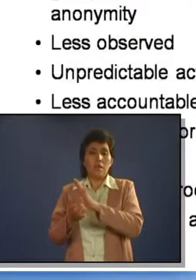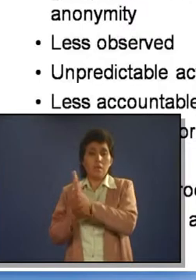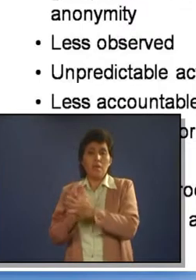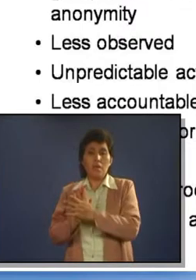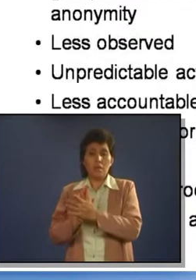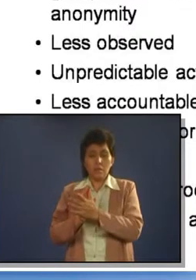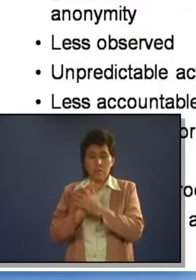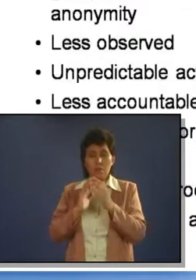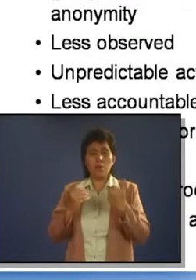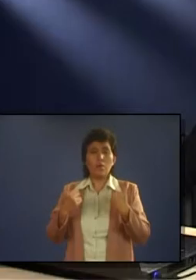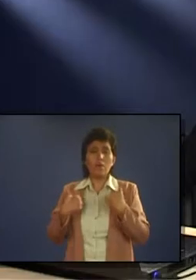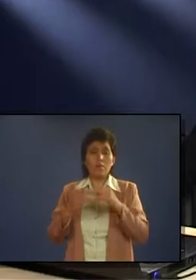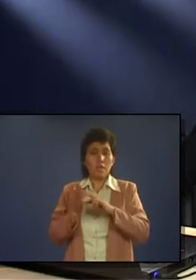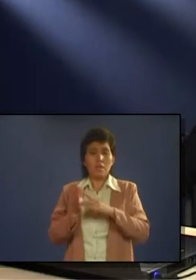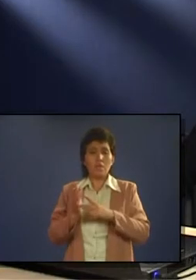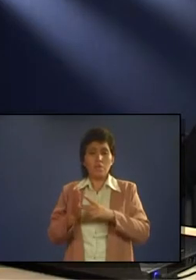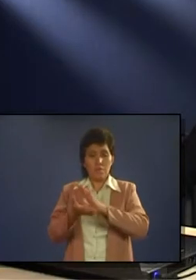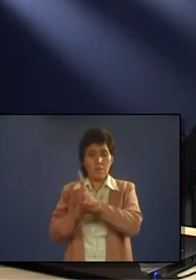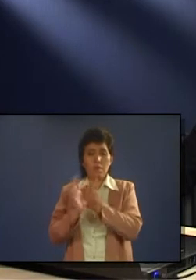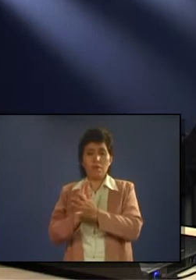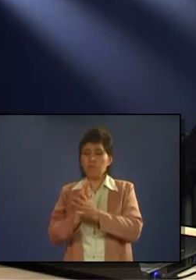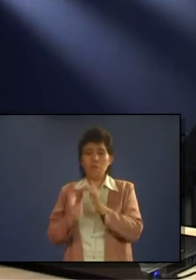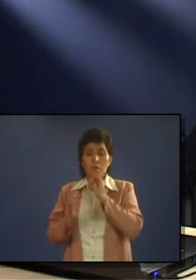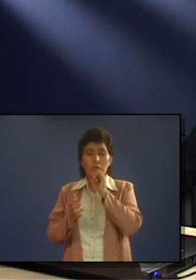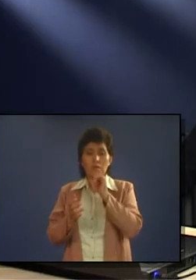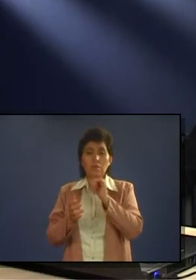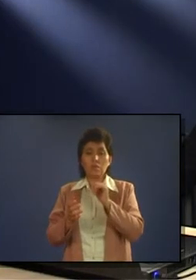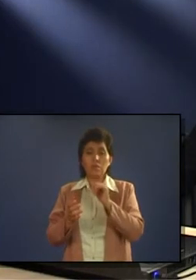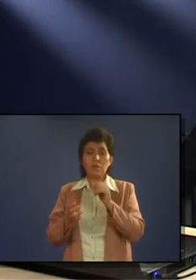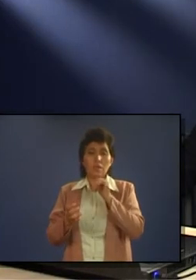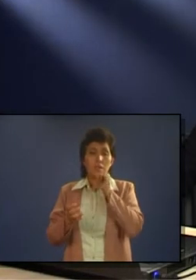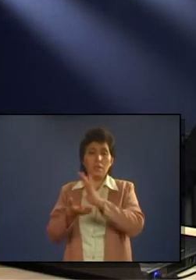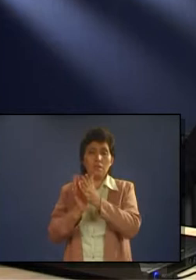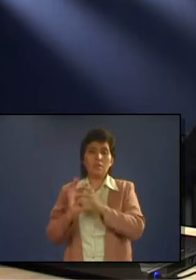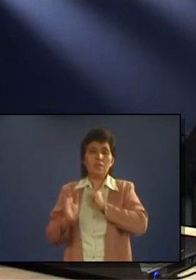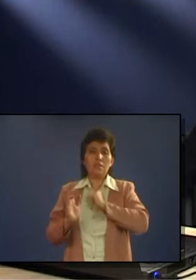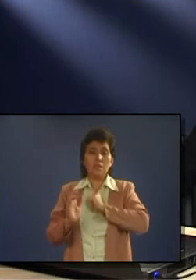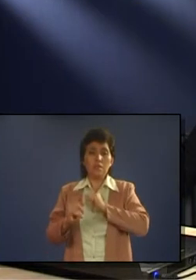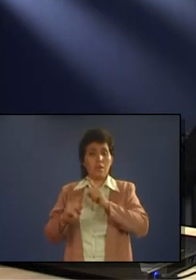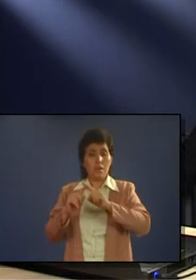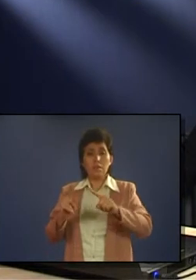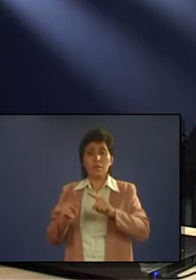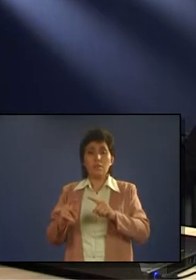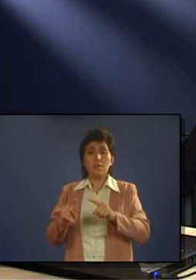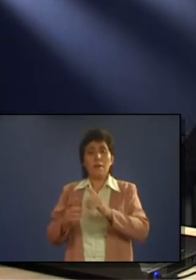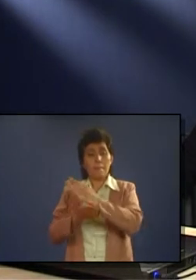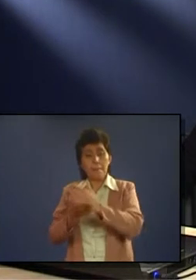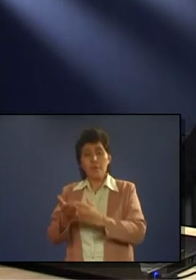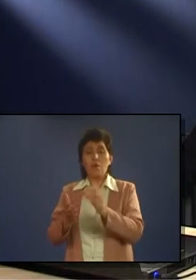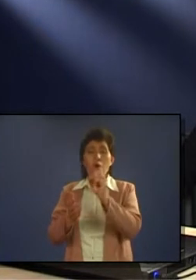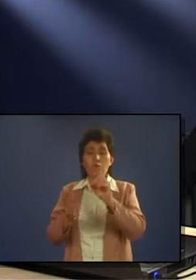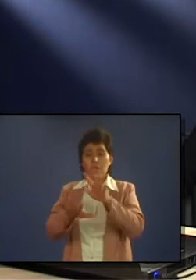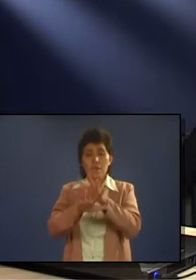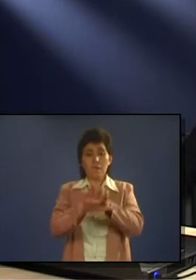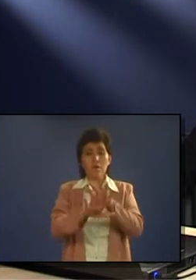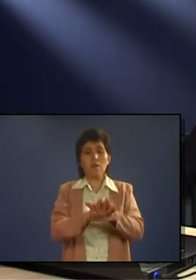and anonymity. Meaning that you become not yourself, okay? You become not yourself, but you're not part of the groups as well. You're just part of the